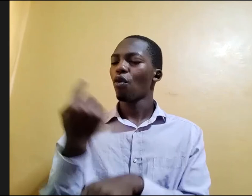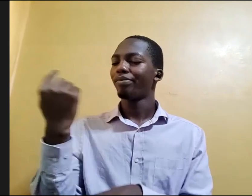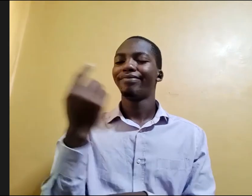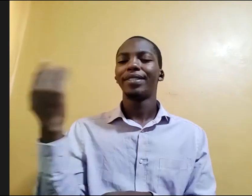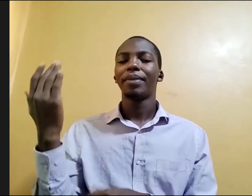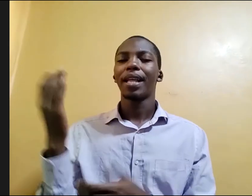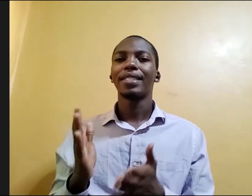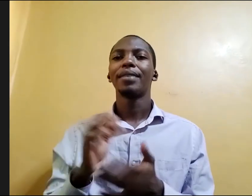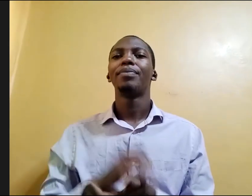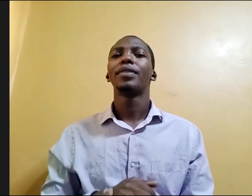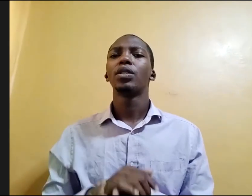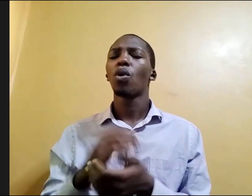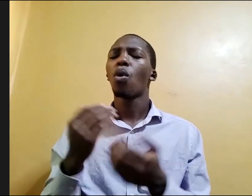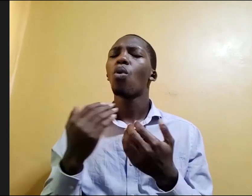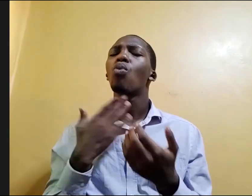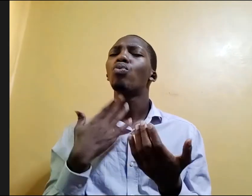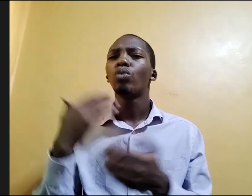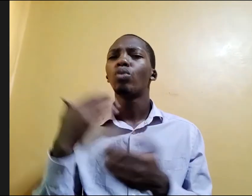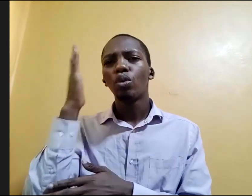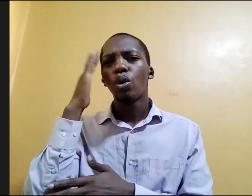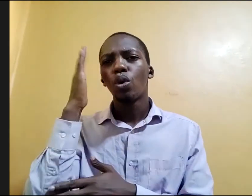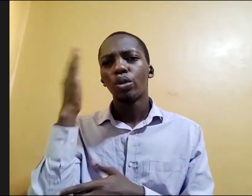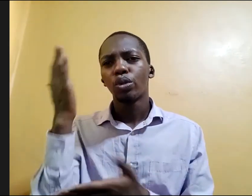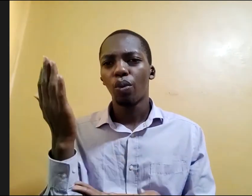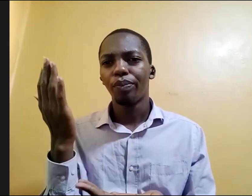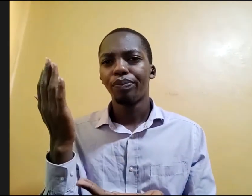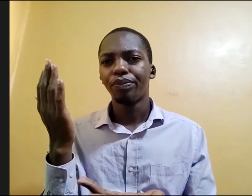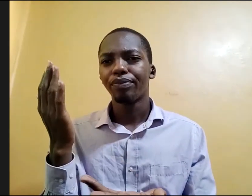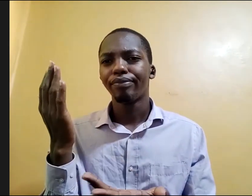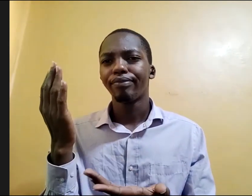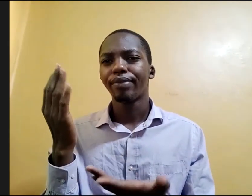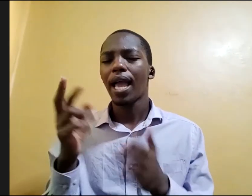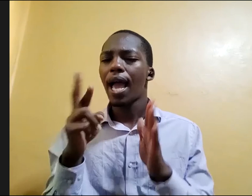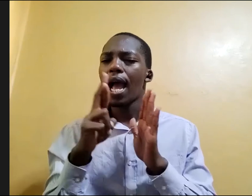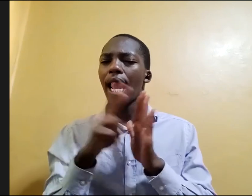very interested to know how is the EU regulation